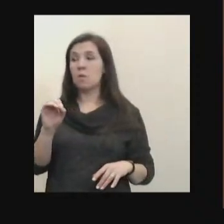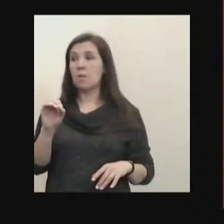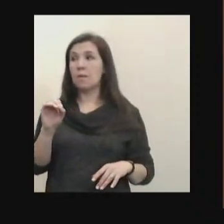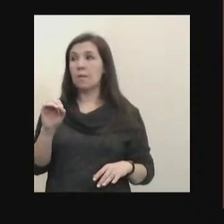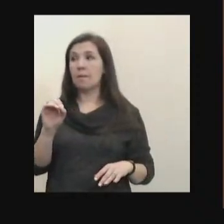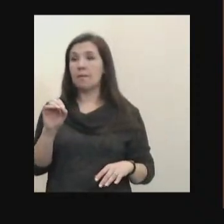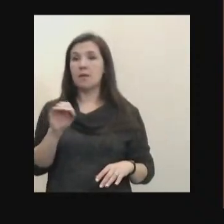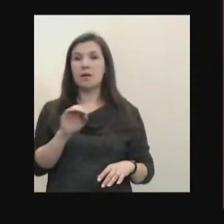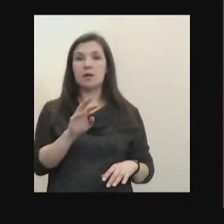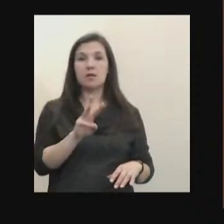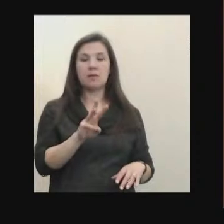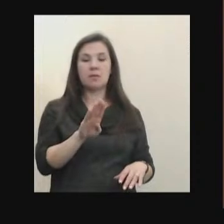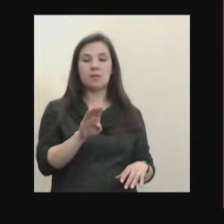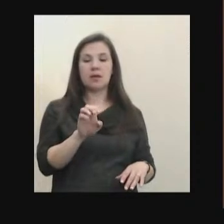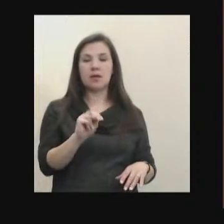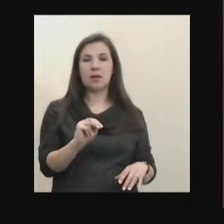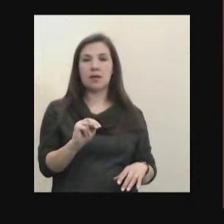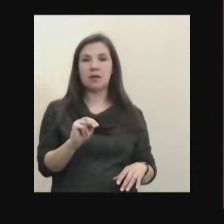WBEN?